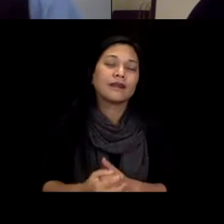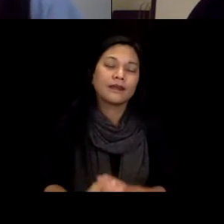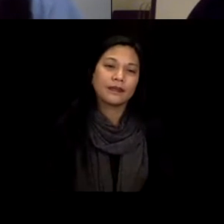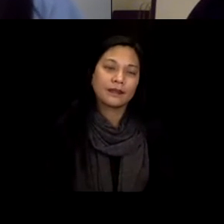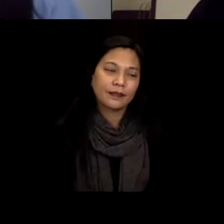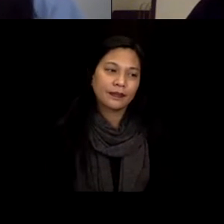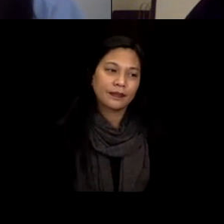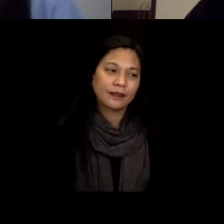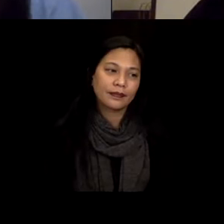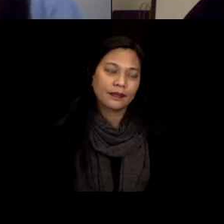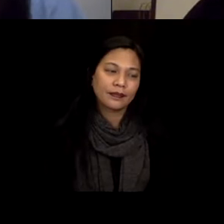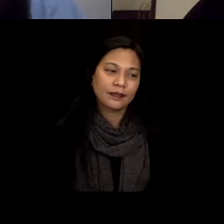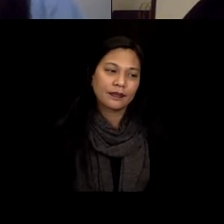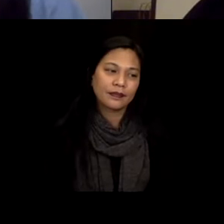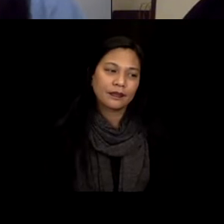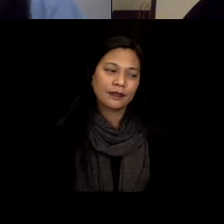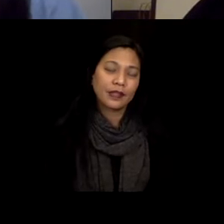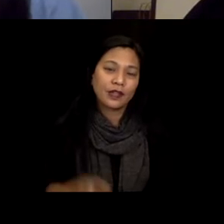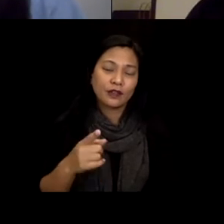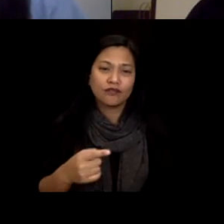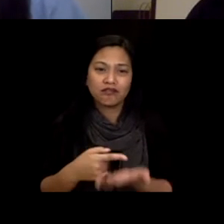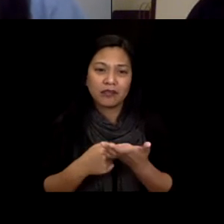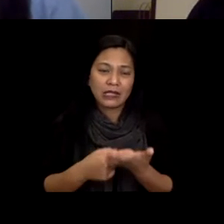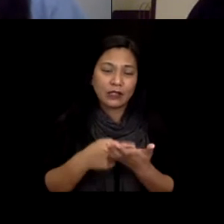when talking about trauma and sensitive topics,